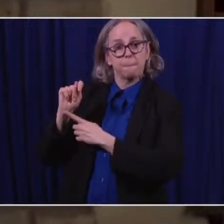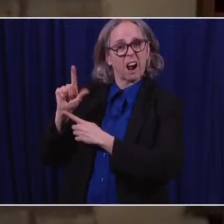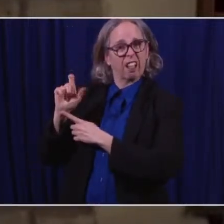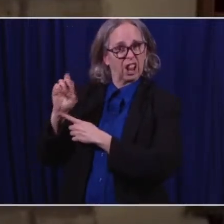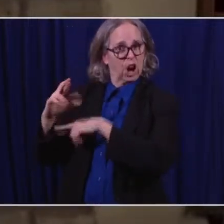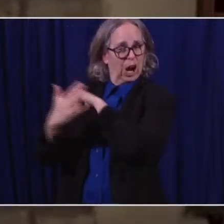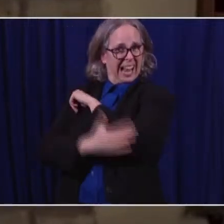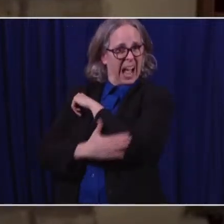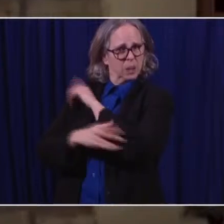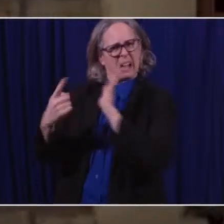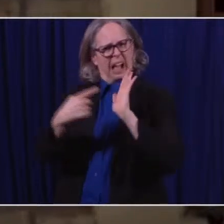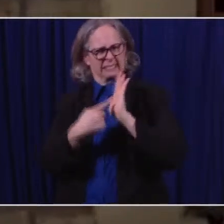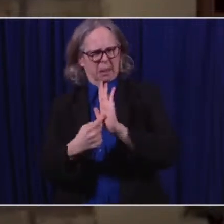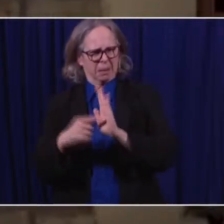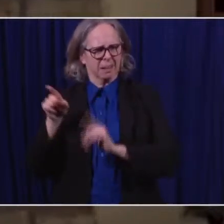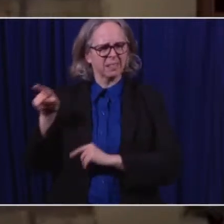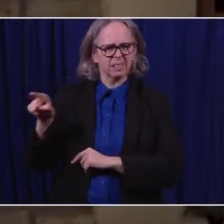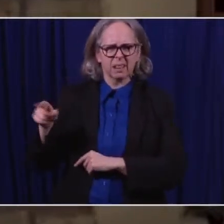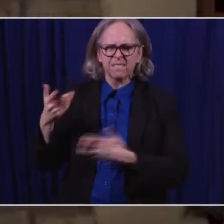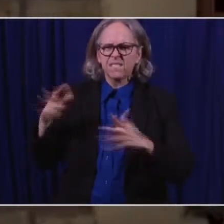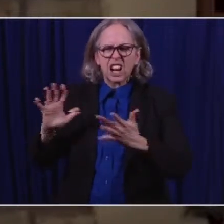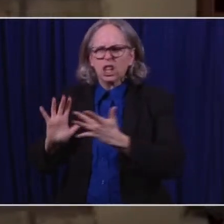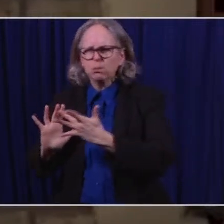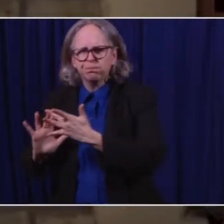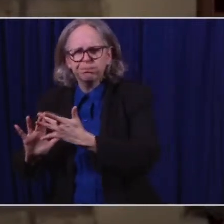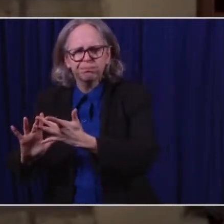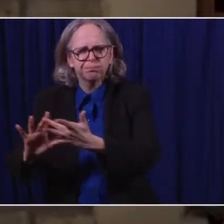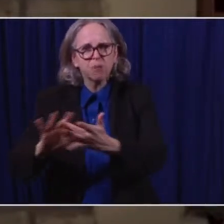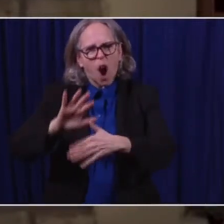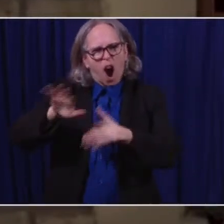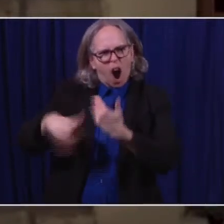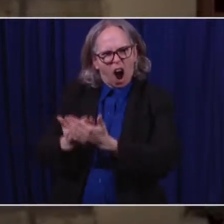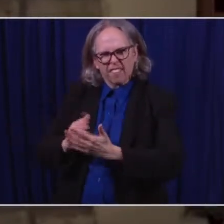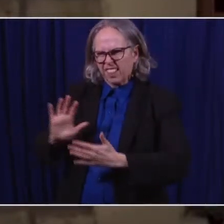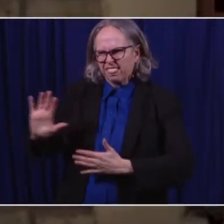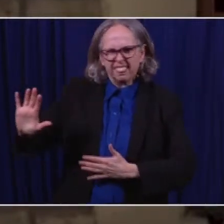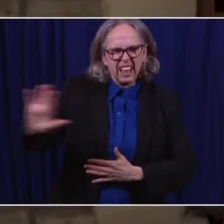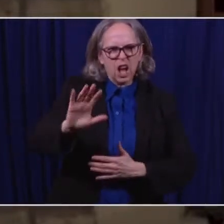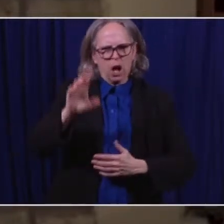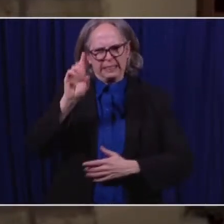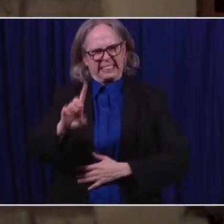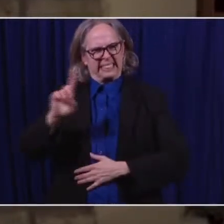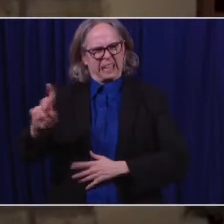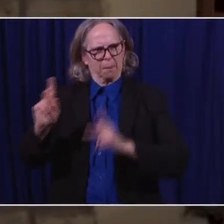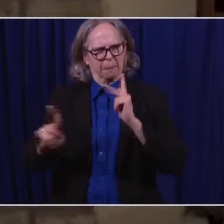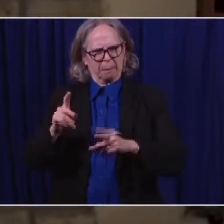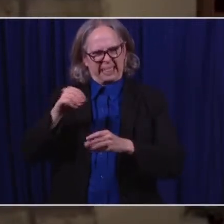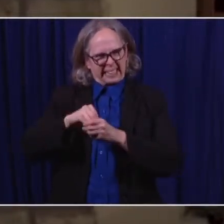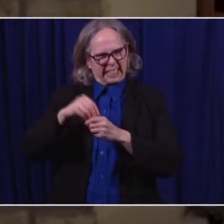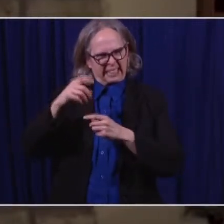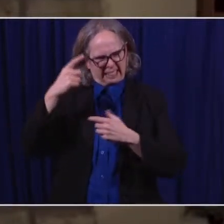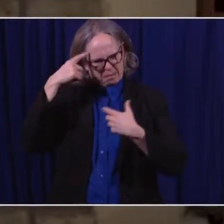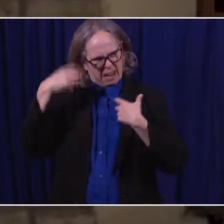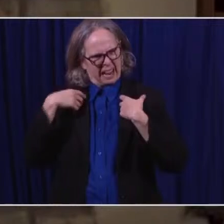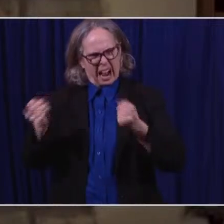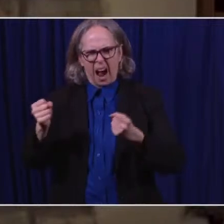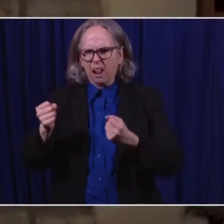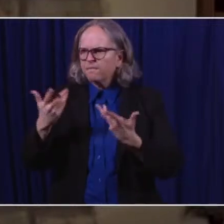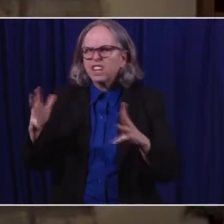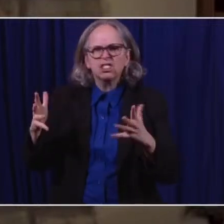of those individuals in their county with developmental disabilities and mental health, as well as mental